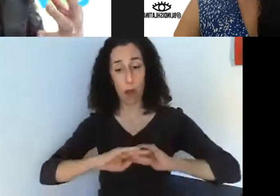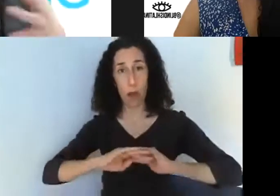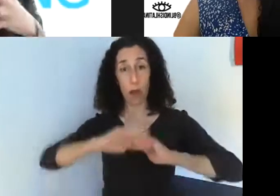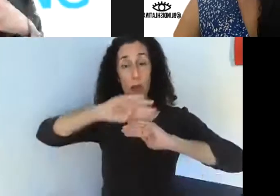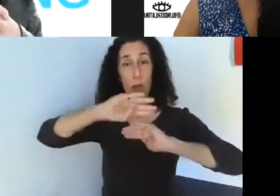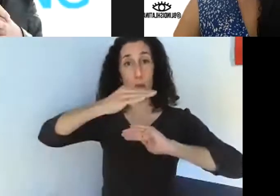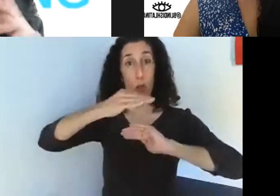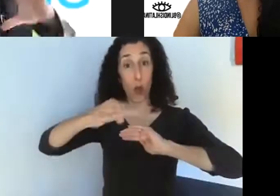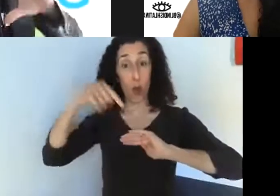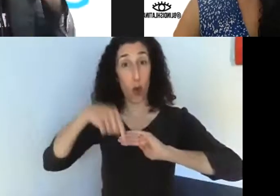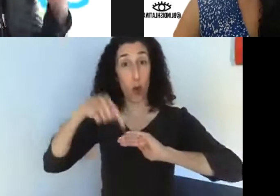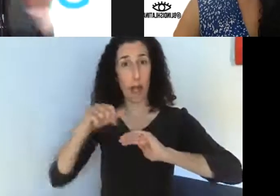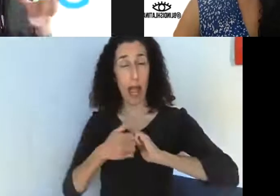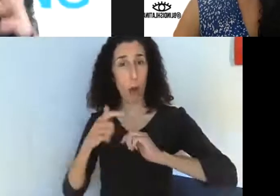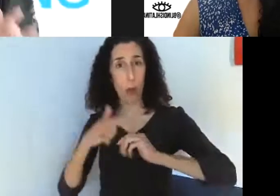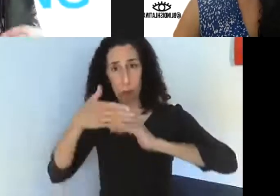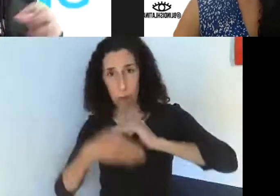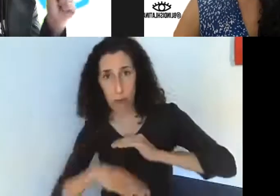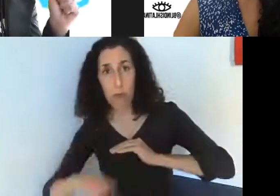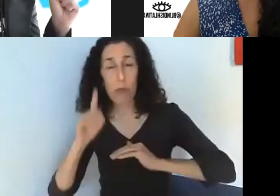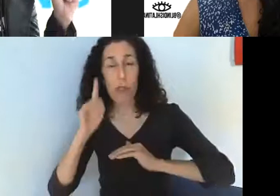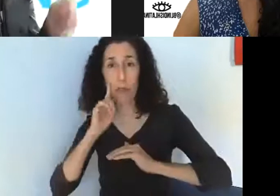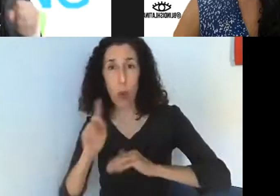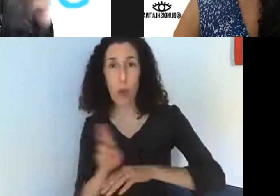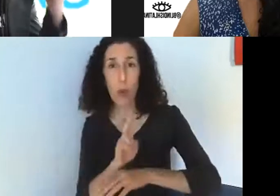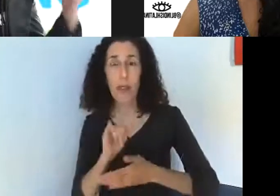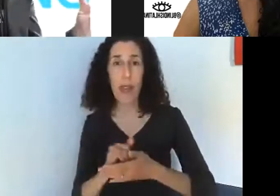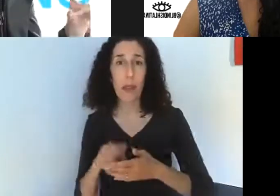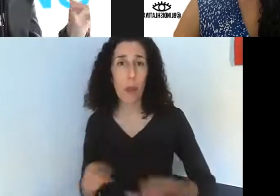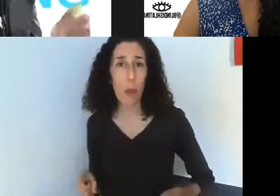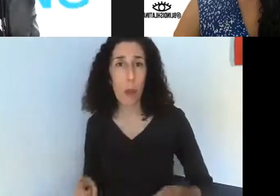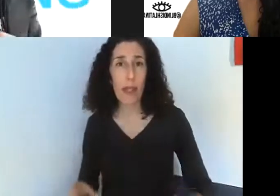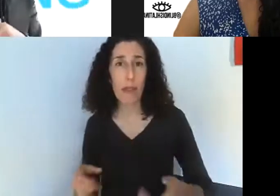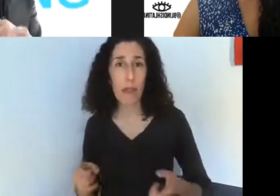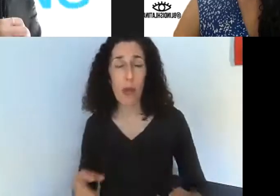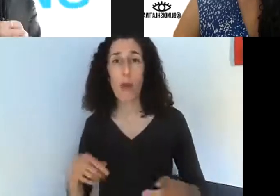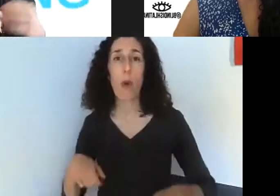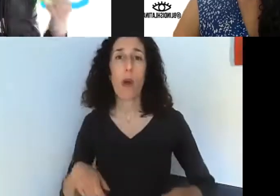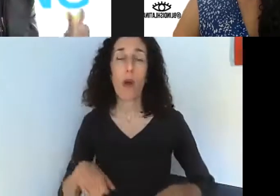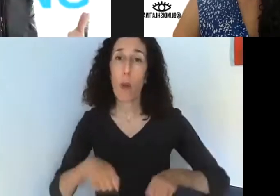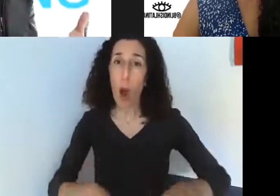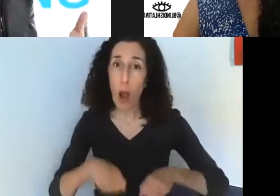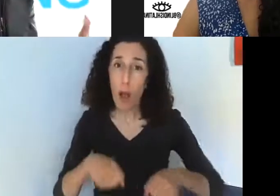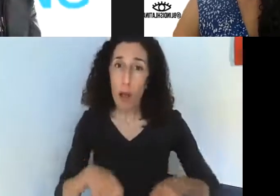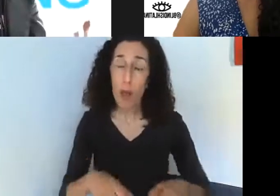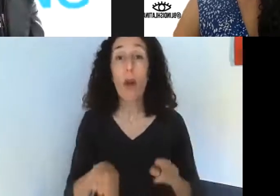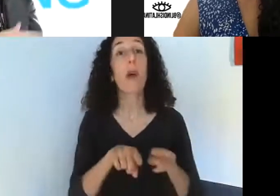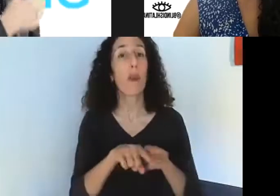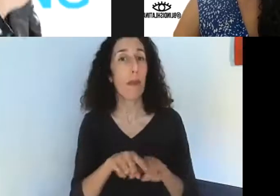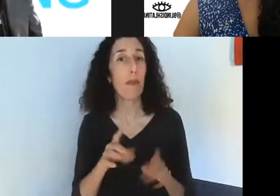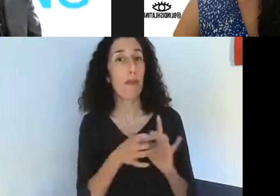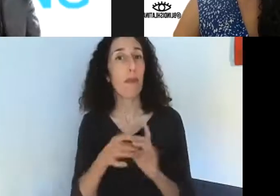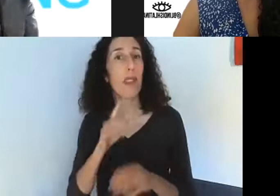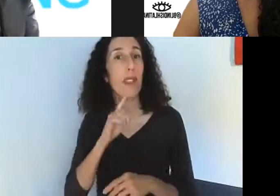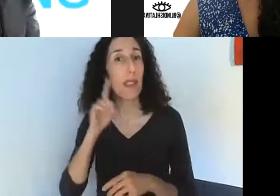of the deaf community, all of these things created a perfect storm that created social progress